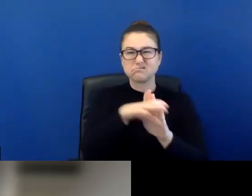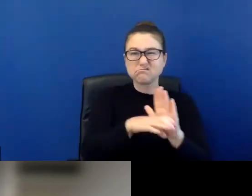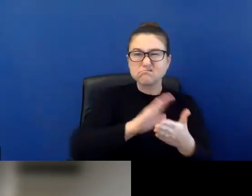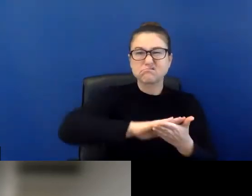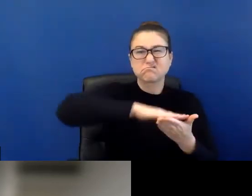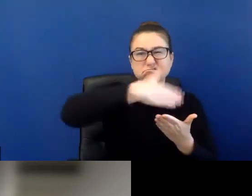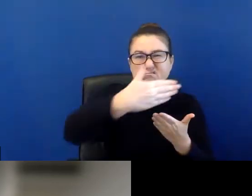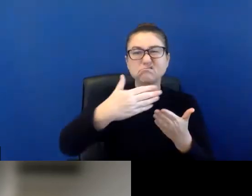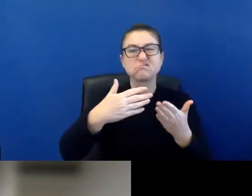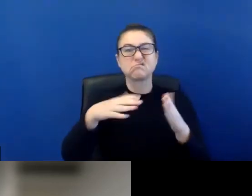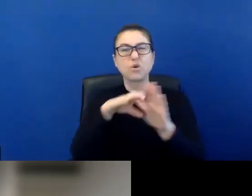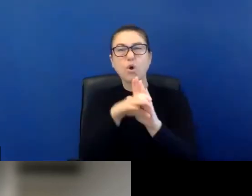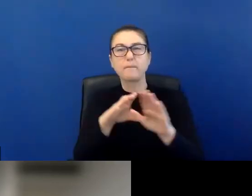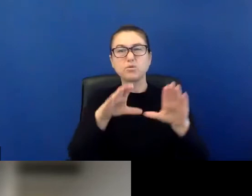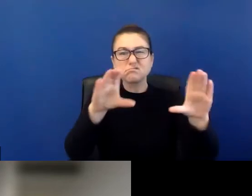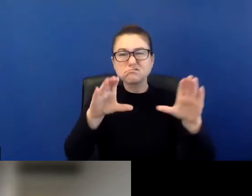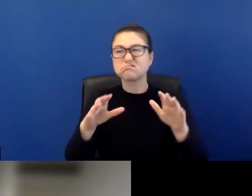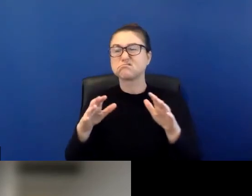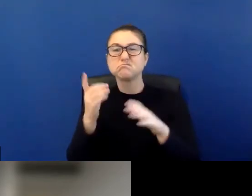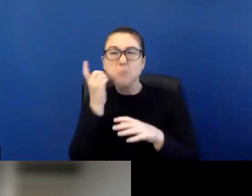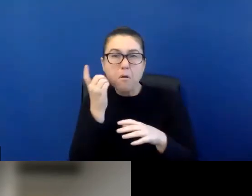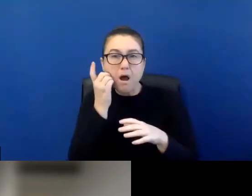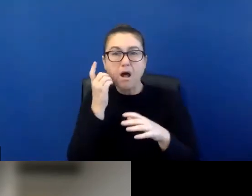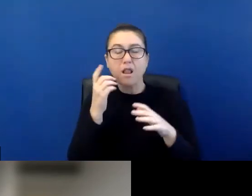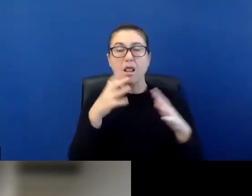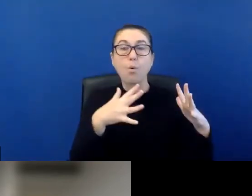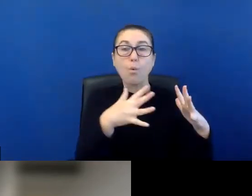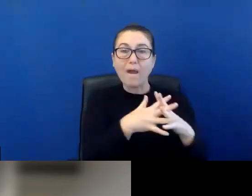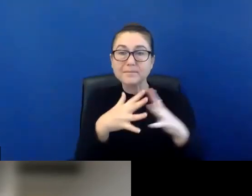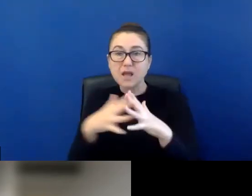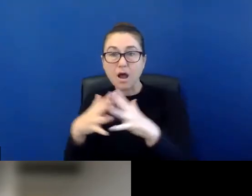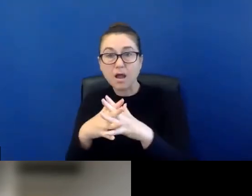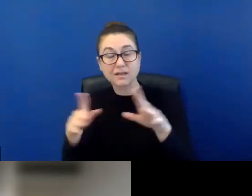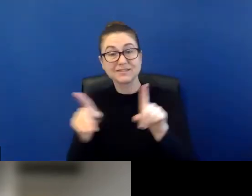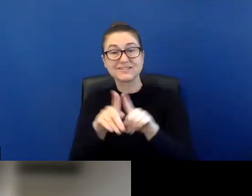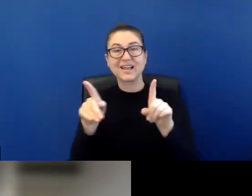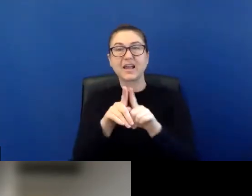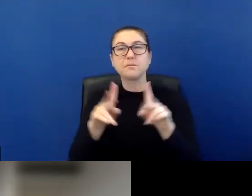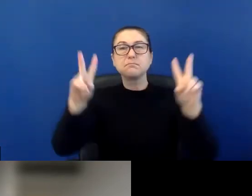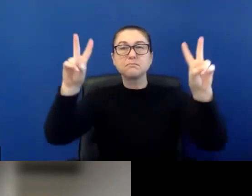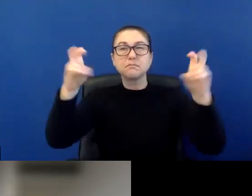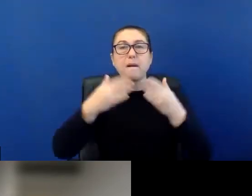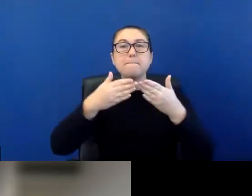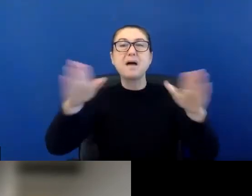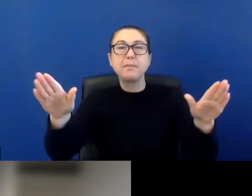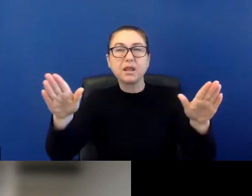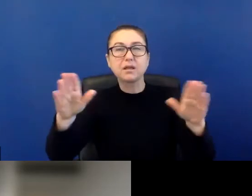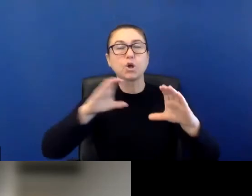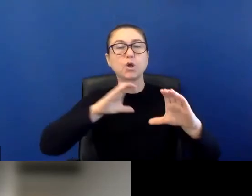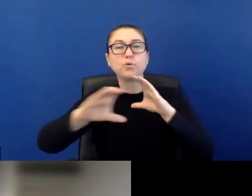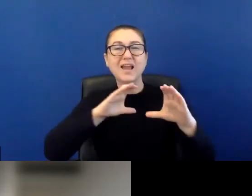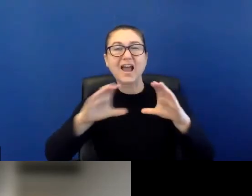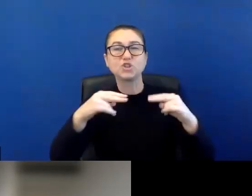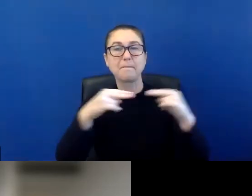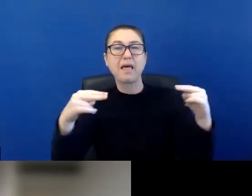mobile devices, websites, and public-facing communication platforms, has a role because it